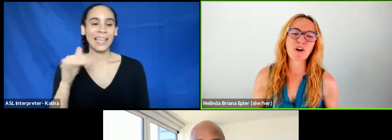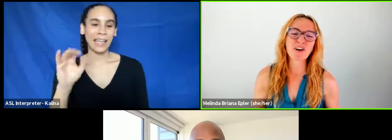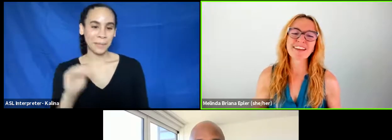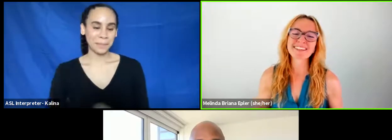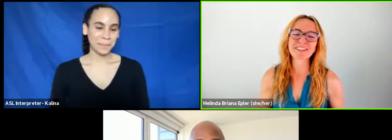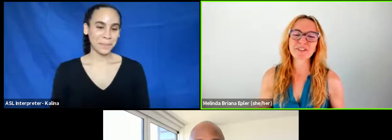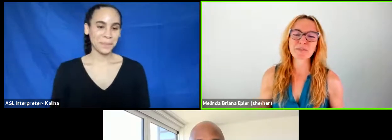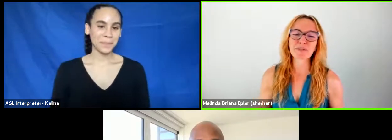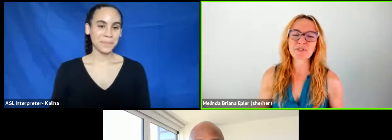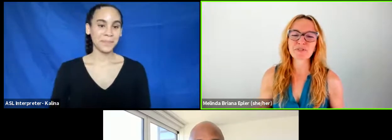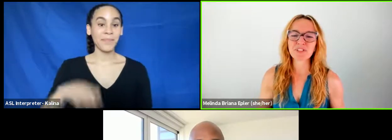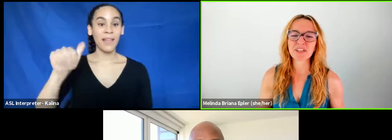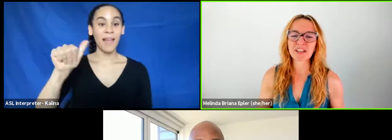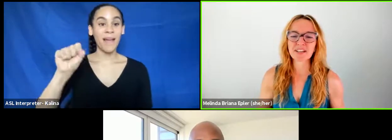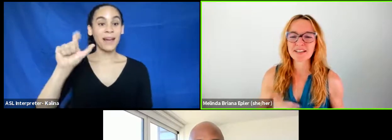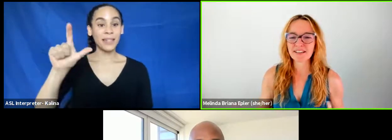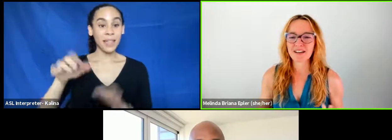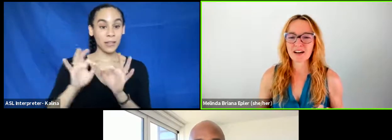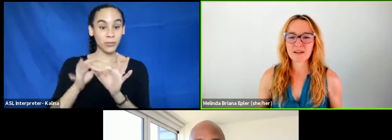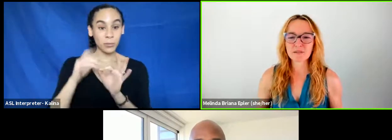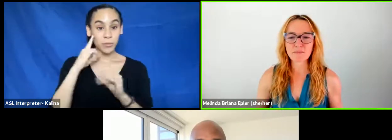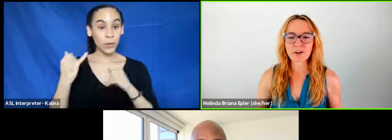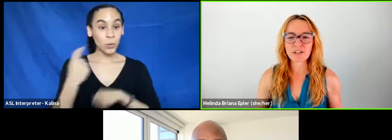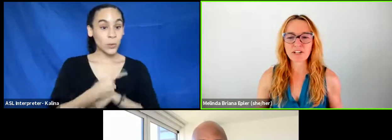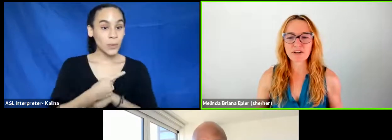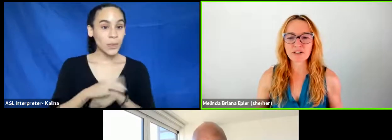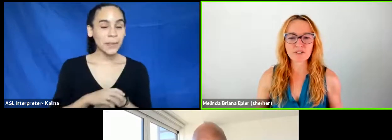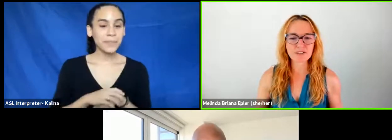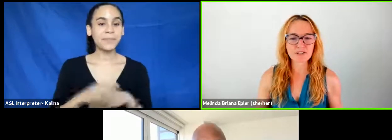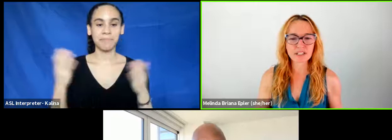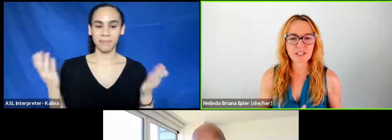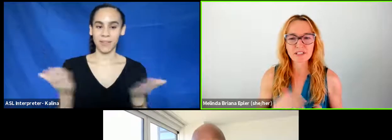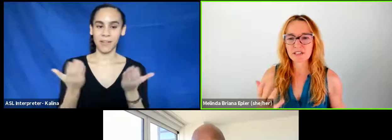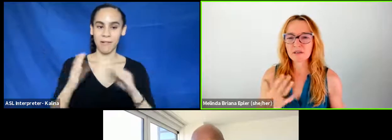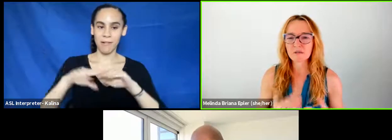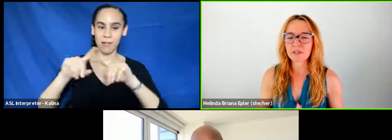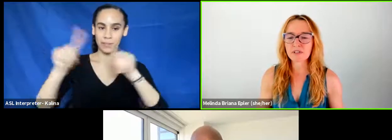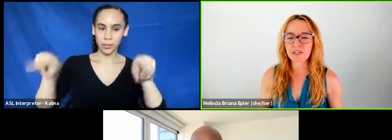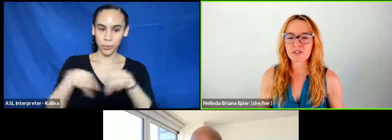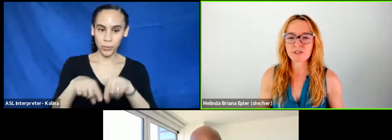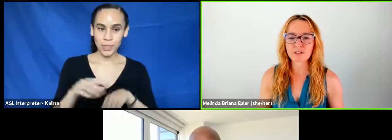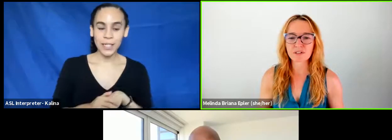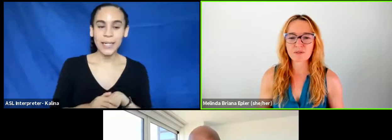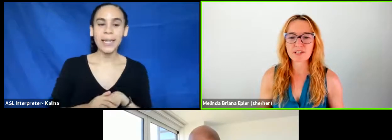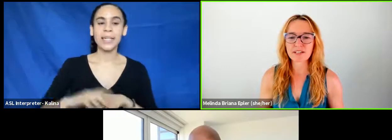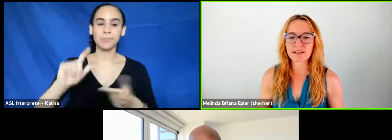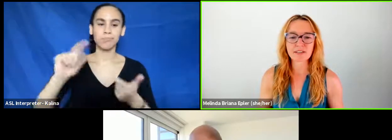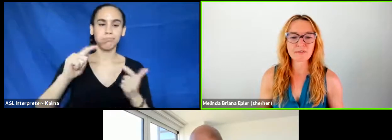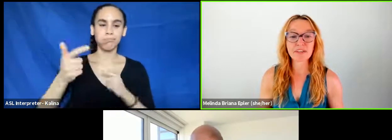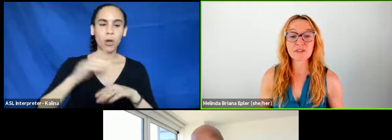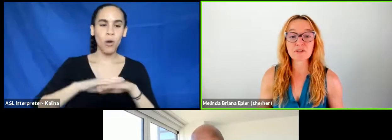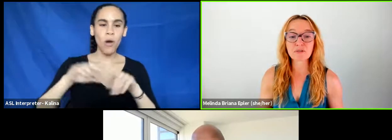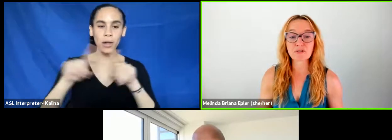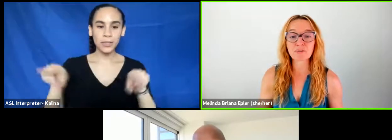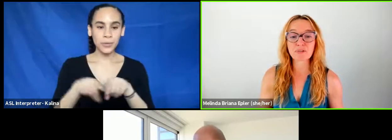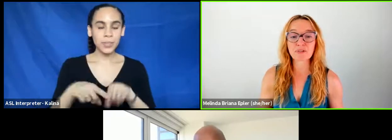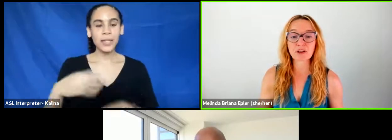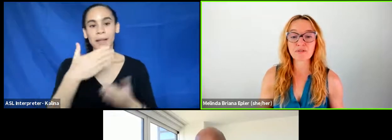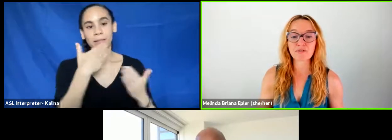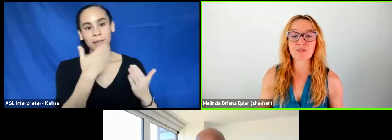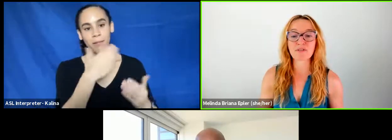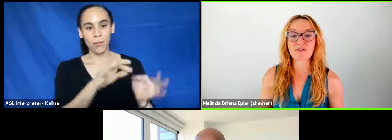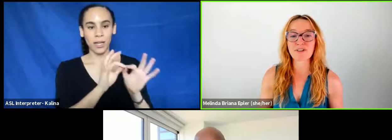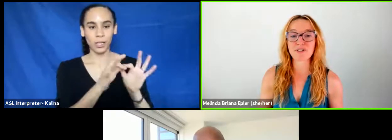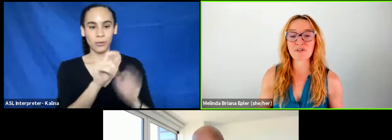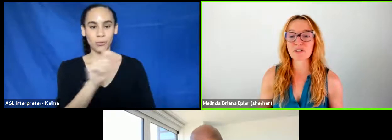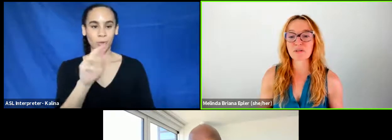So our ASL interpreters for today are here and on screen, taking turns on screen. Thank you to Interpreter